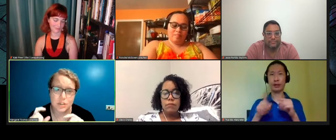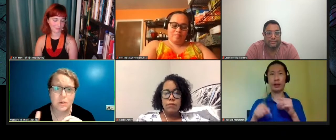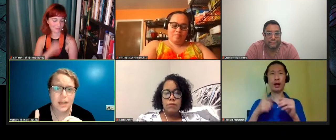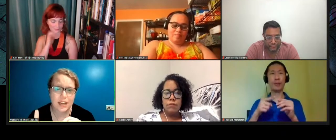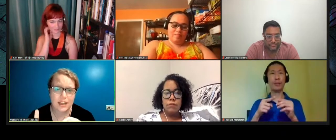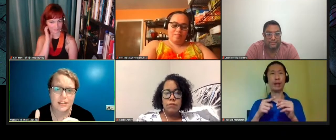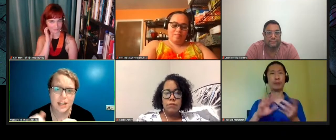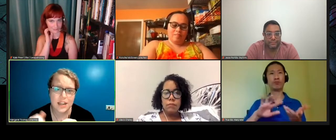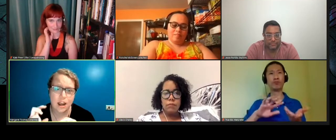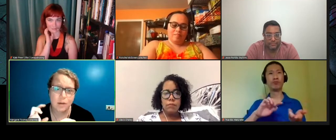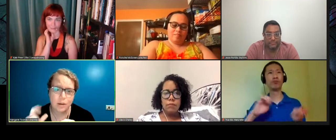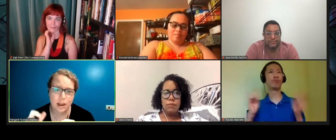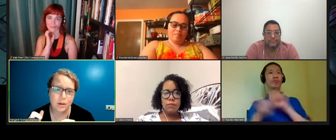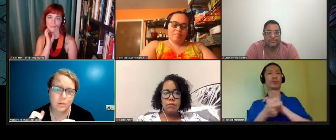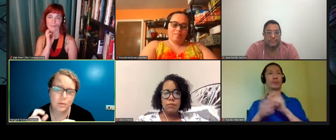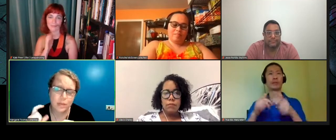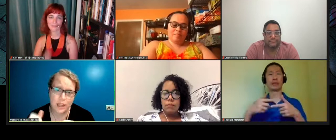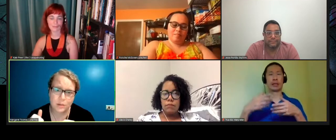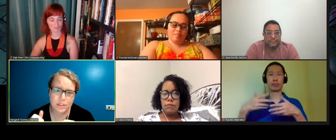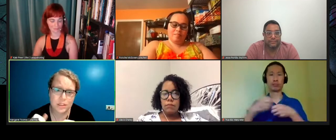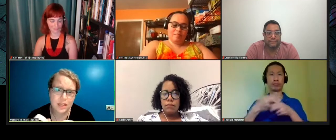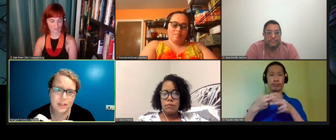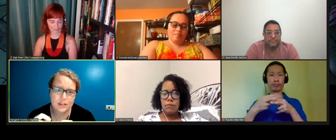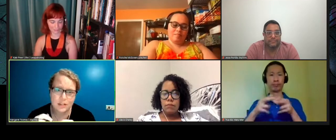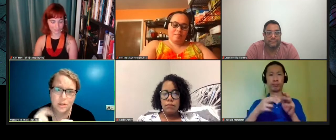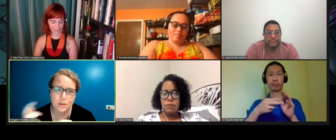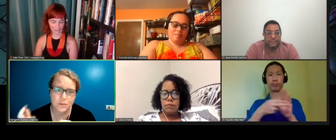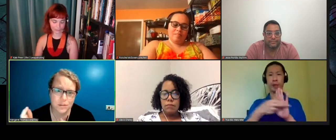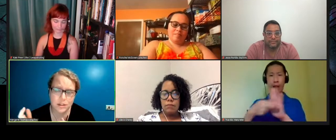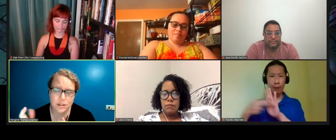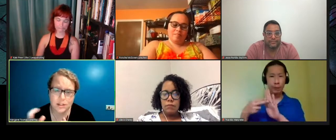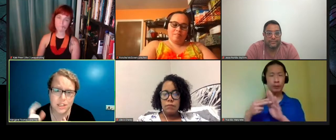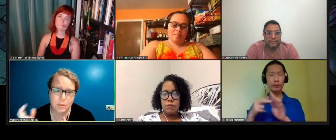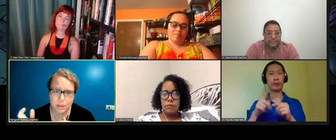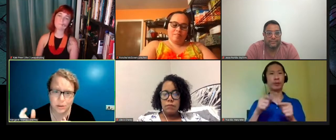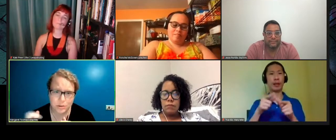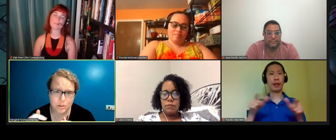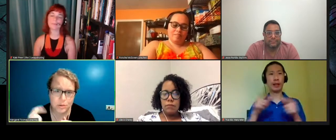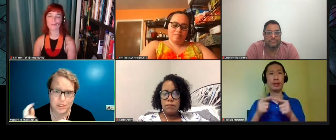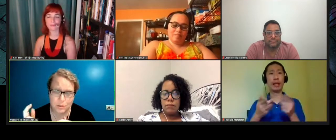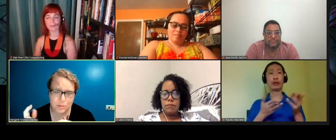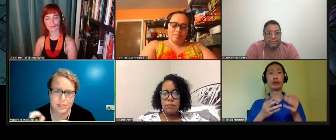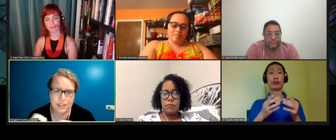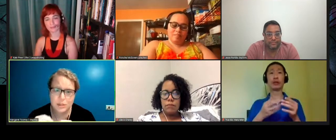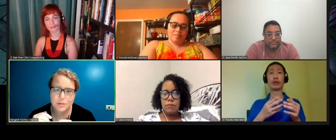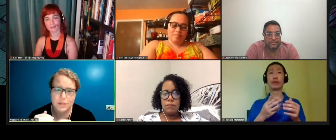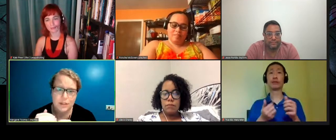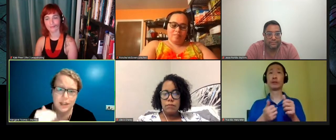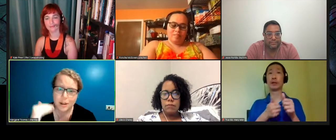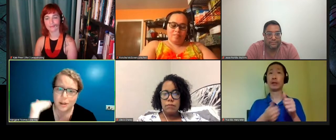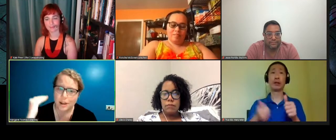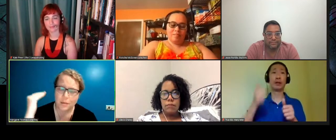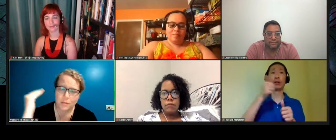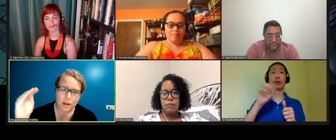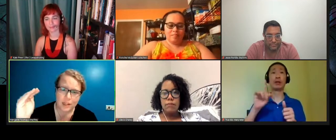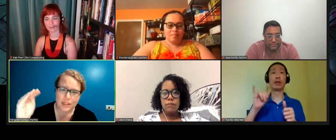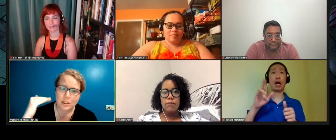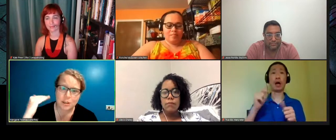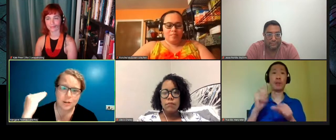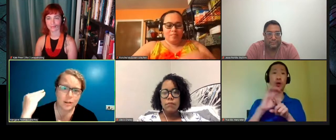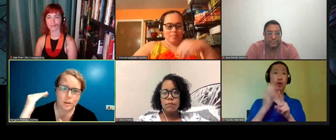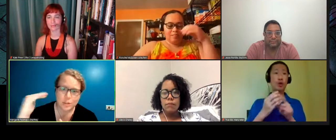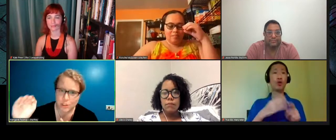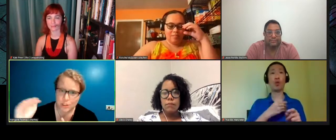that shorthand around language that serves the dominant culture, white supremacy, in terms of like